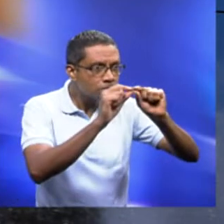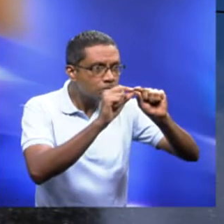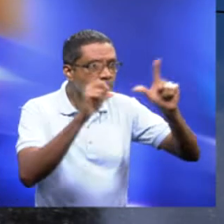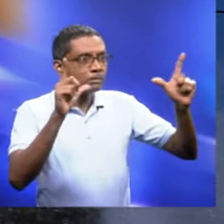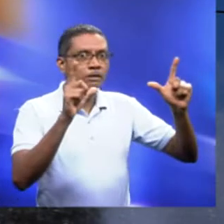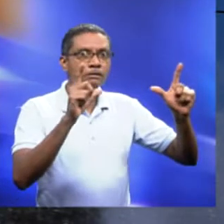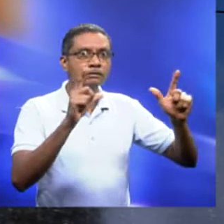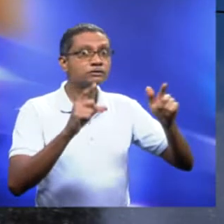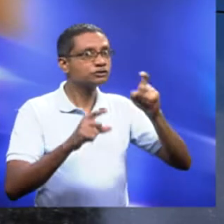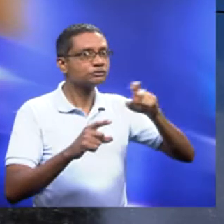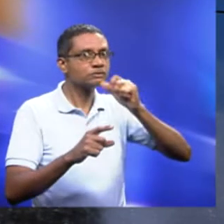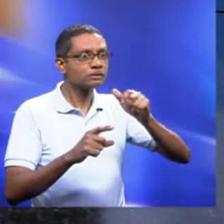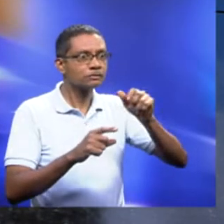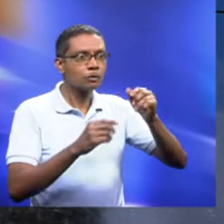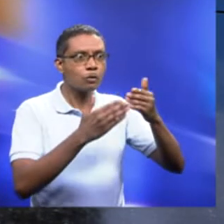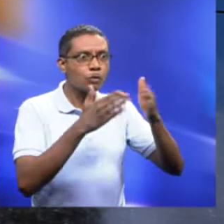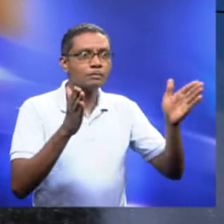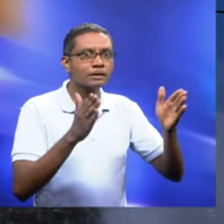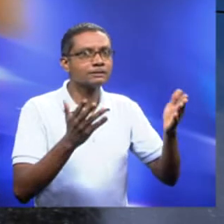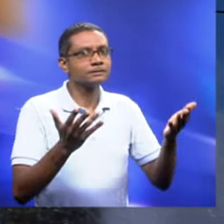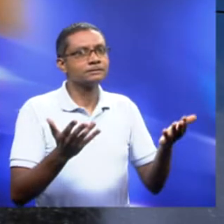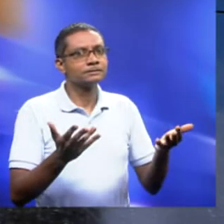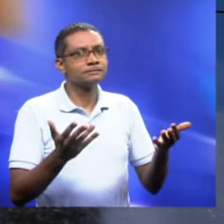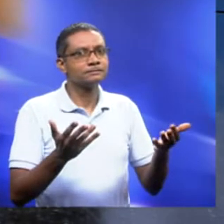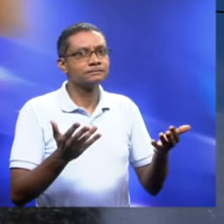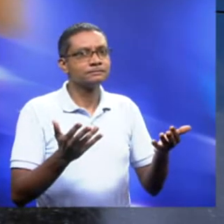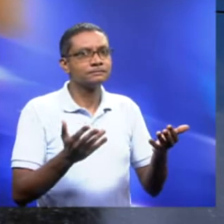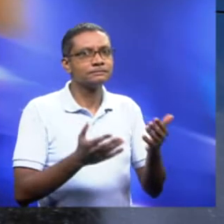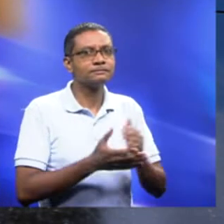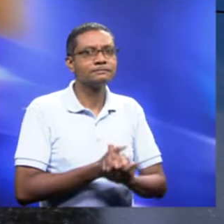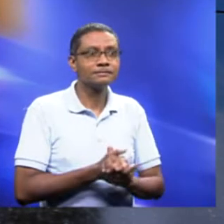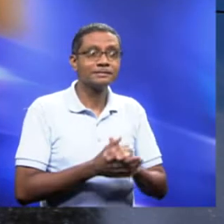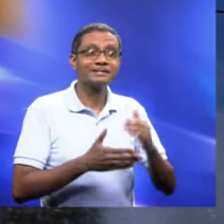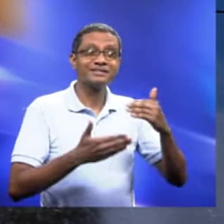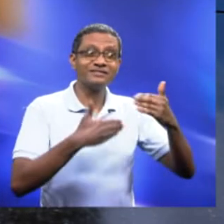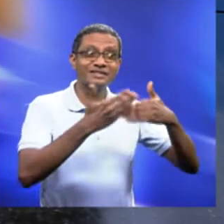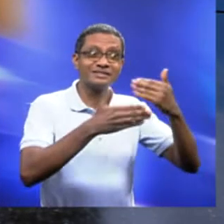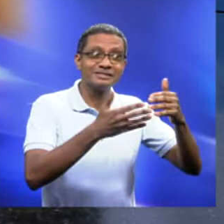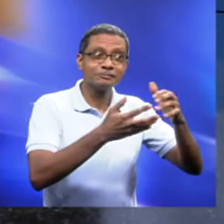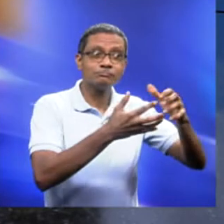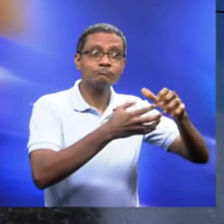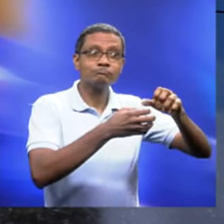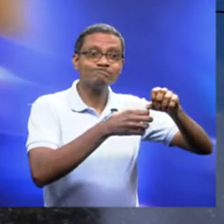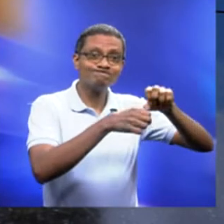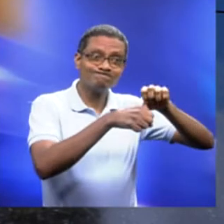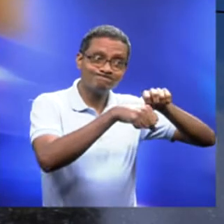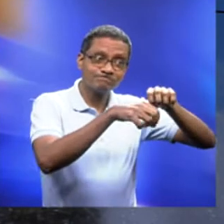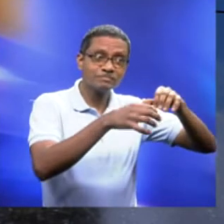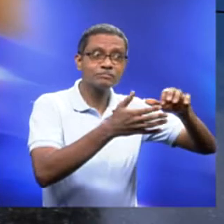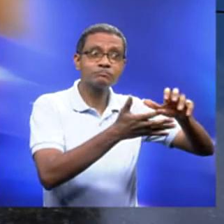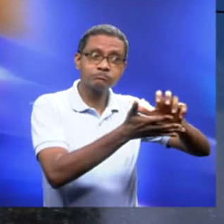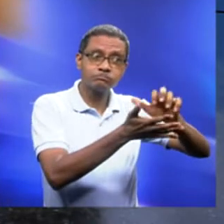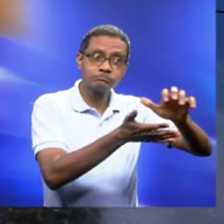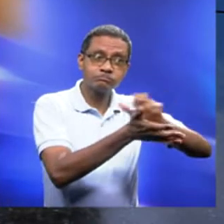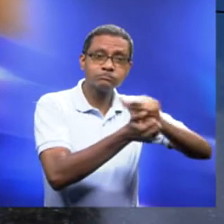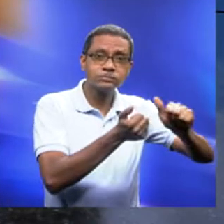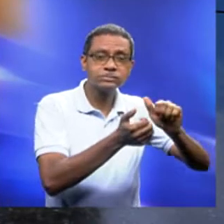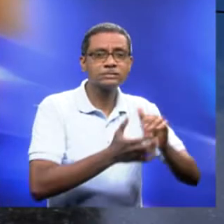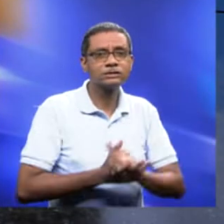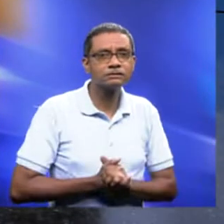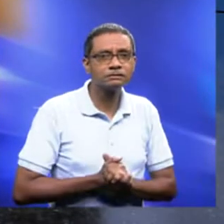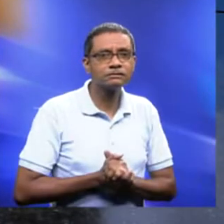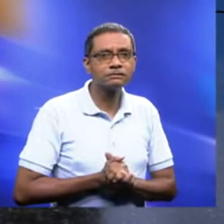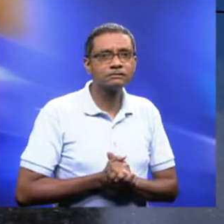shouldn't, and within it there are Trojan horses and so on to cause damage. Then there's phishing, where you have an email, you click on